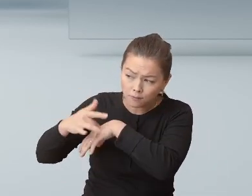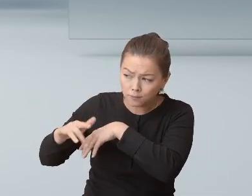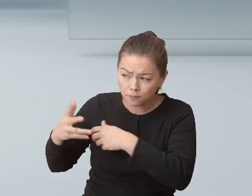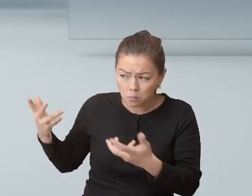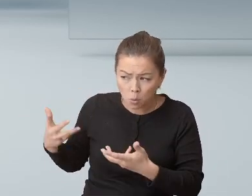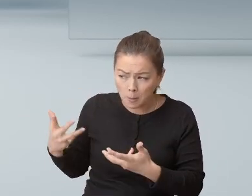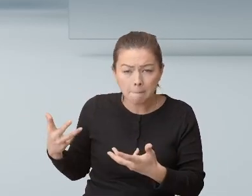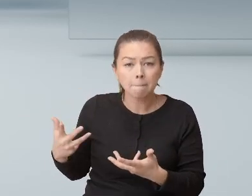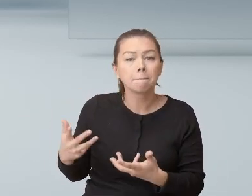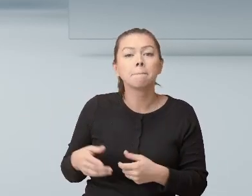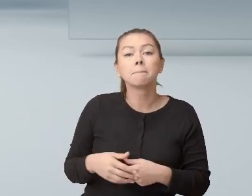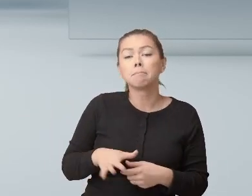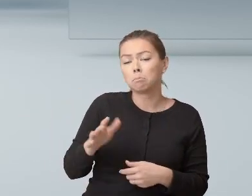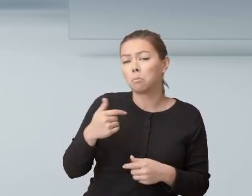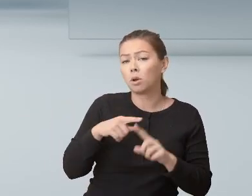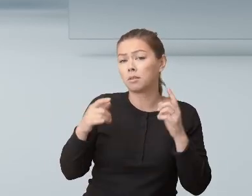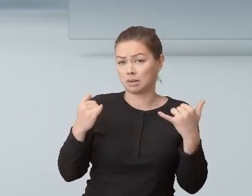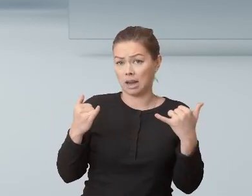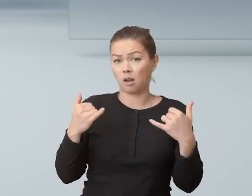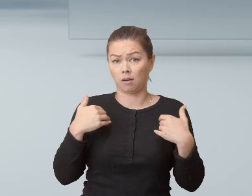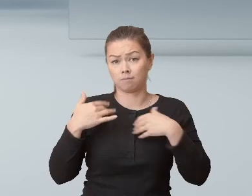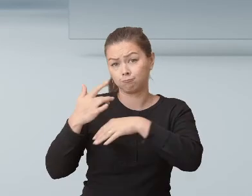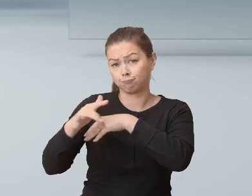yes, for